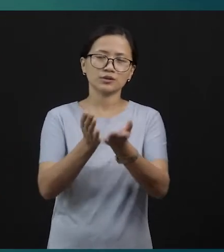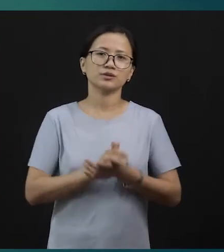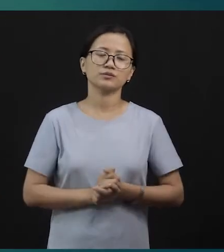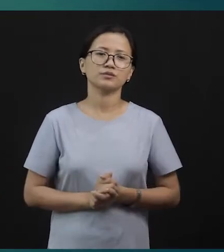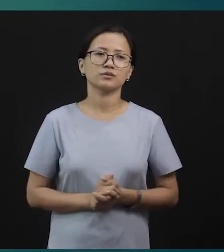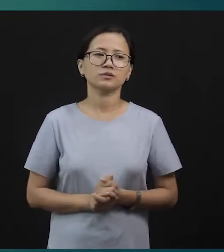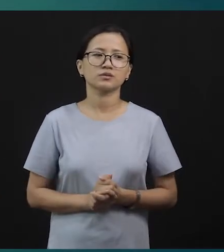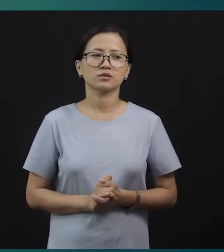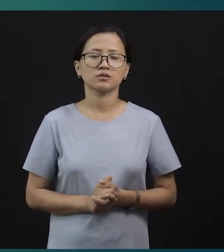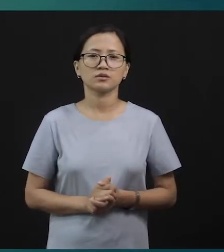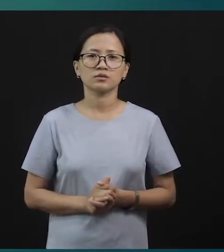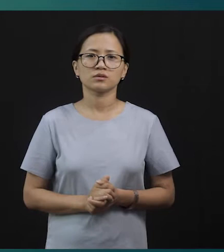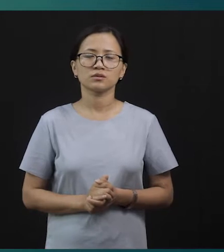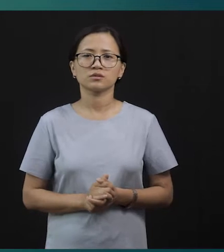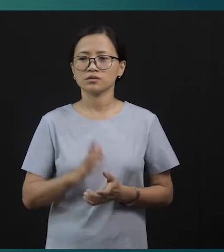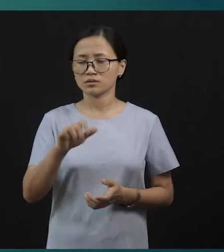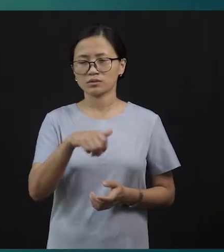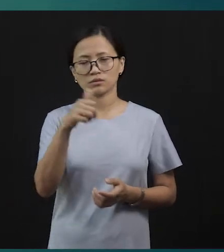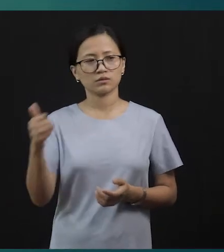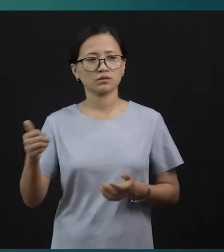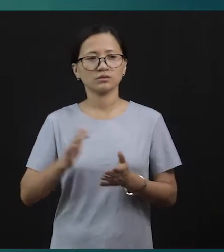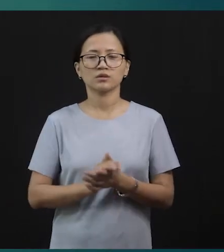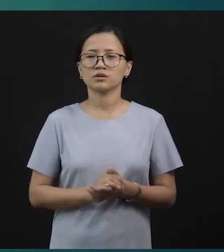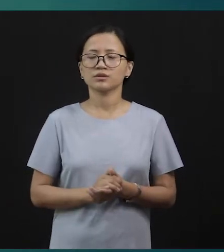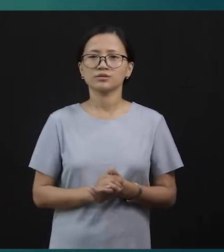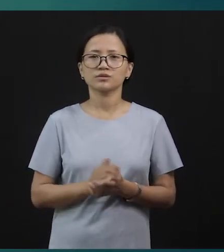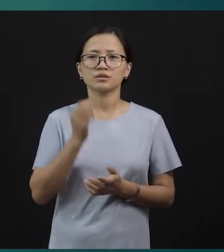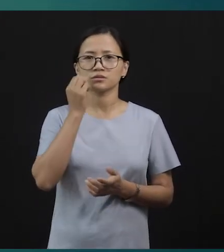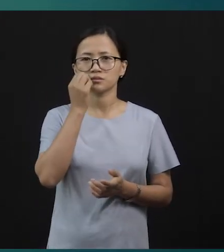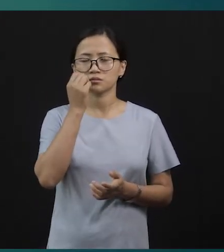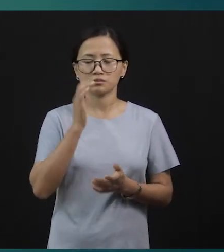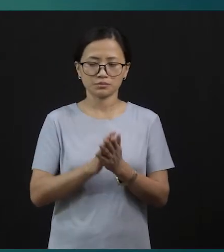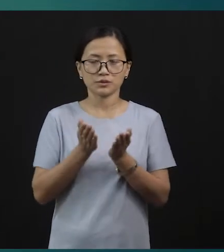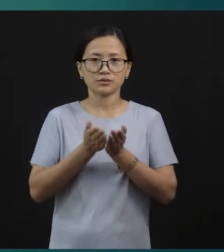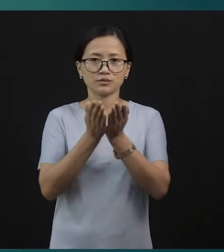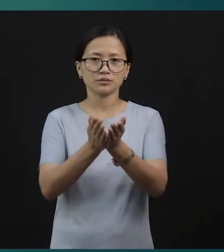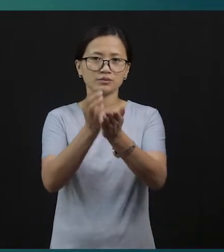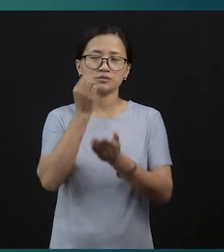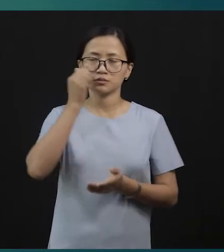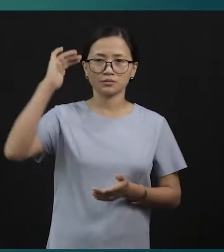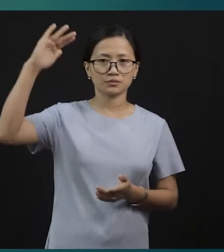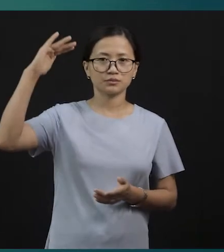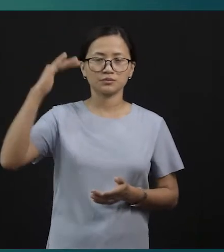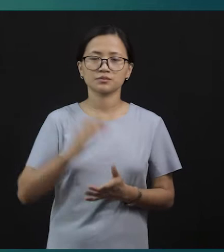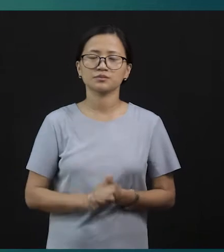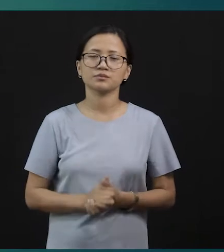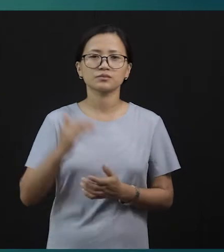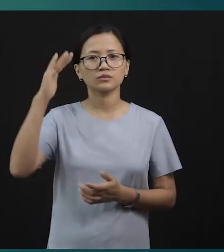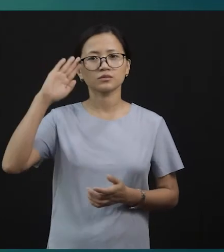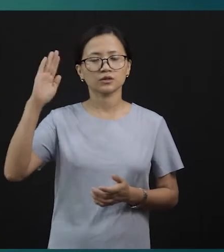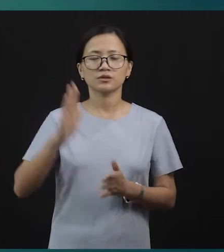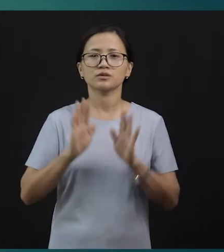captain in every ship. This is also another ship captain, and it is through the advice and